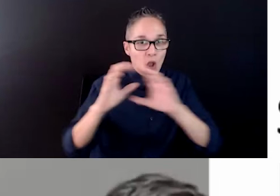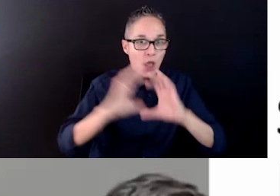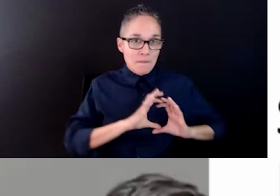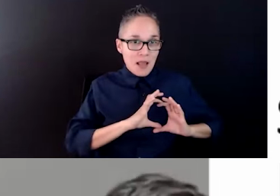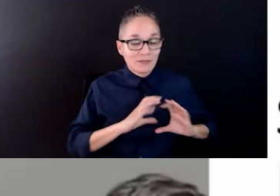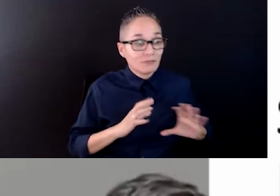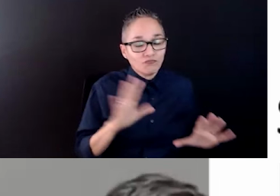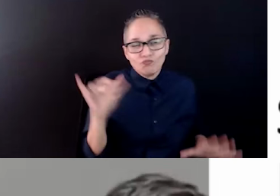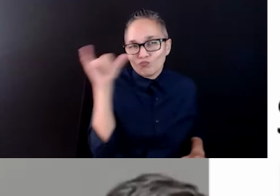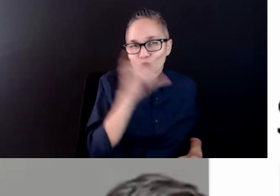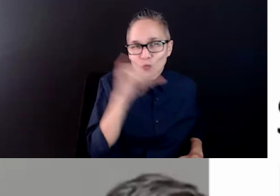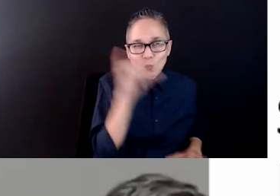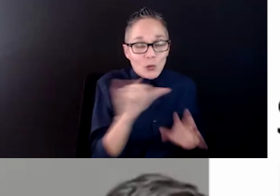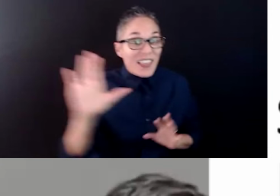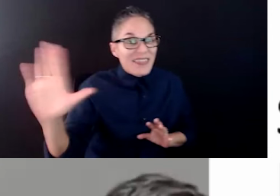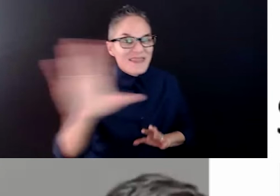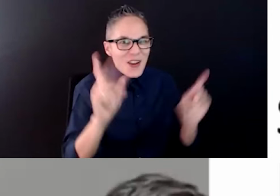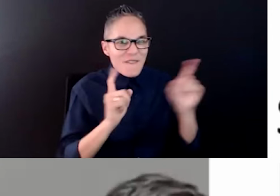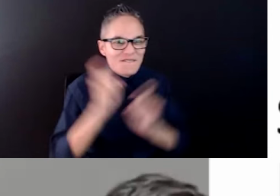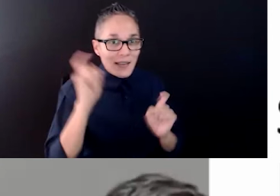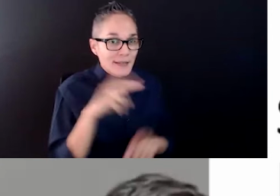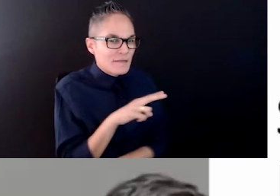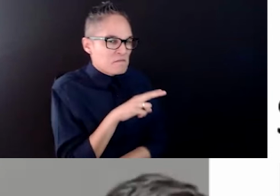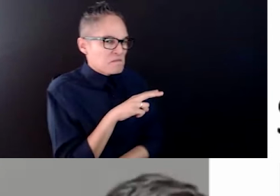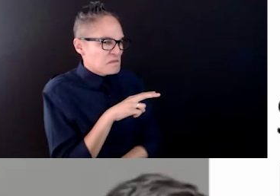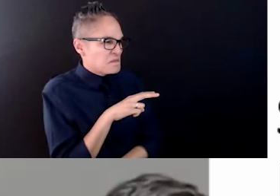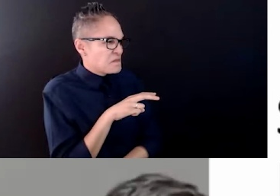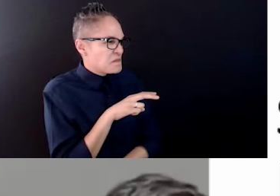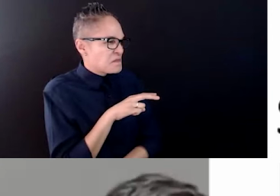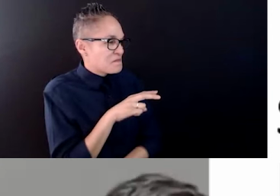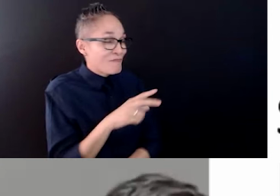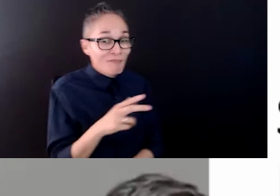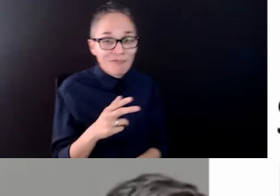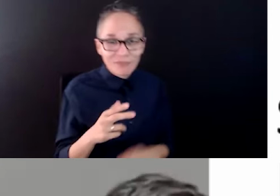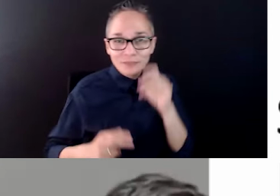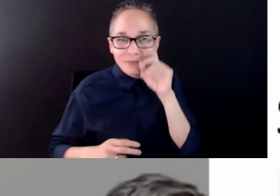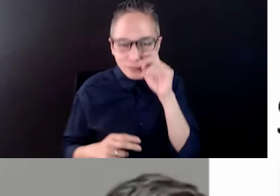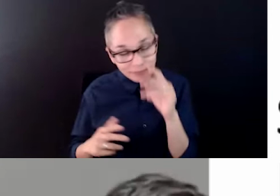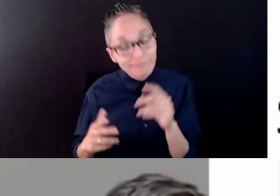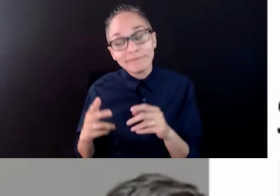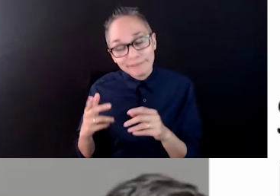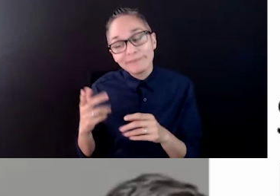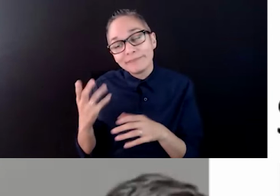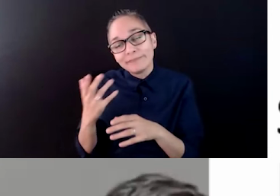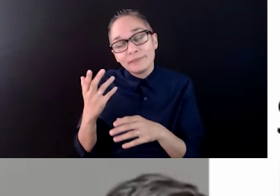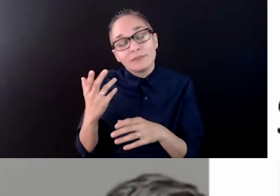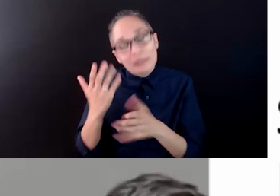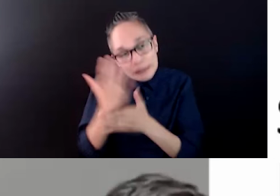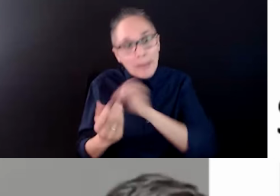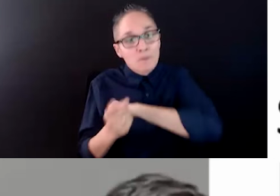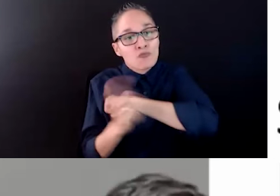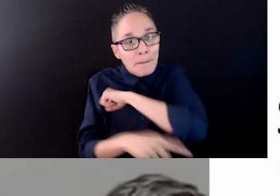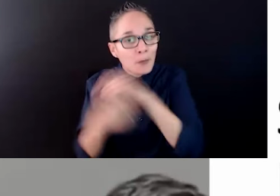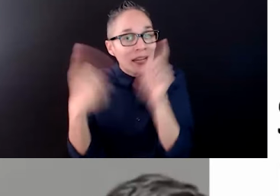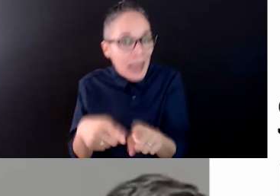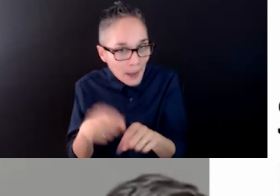Awesome. You should have seen their faces just. Oh, But that kind of goes back to. there was some reprimanding on the backside. And so